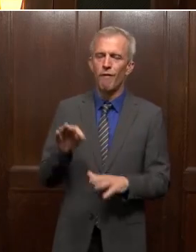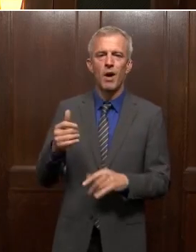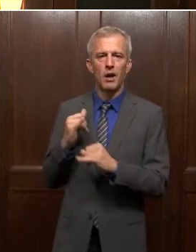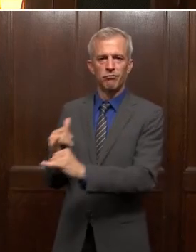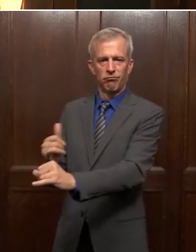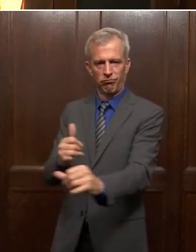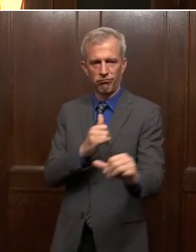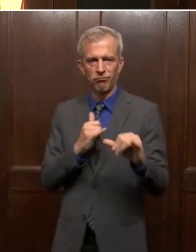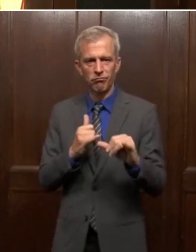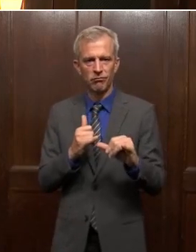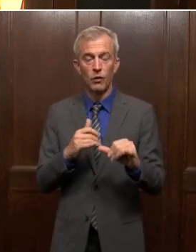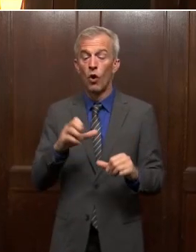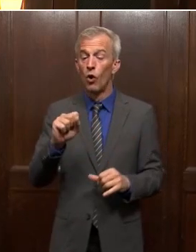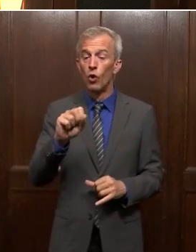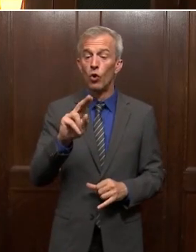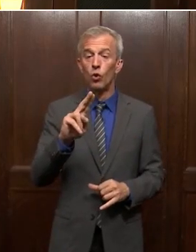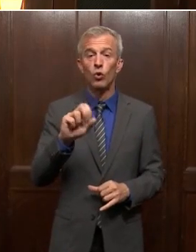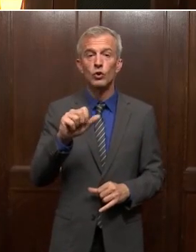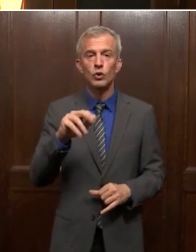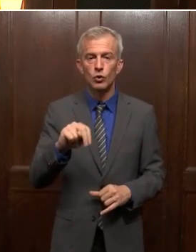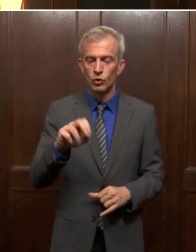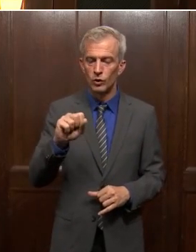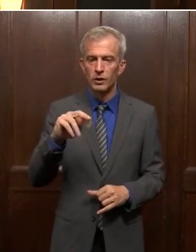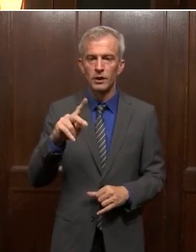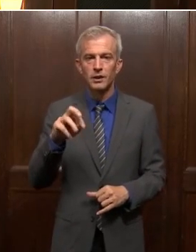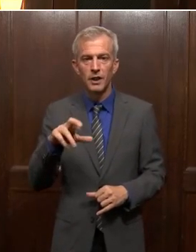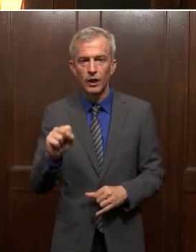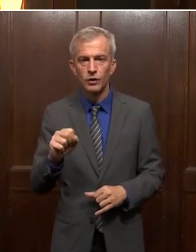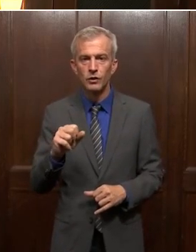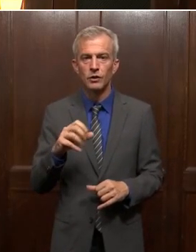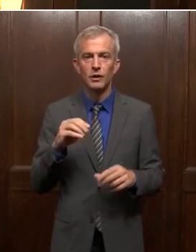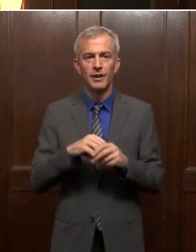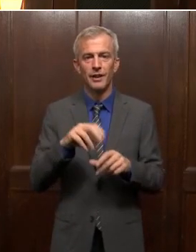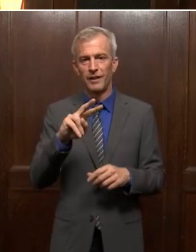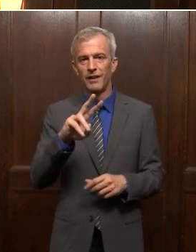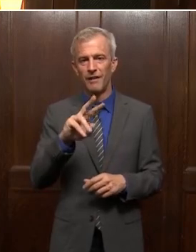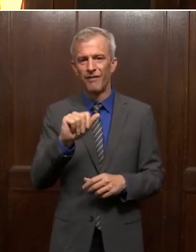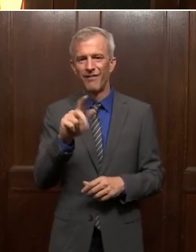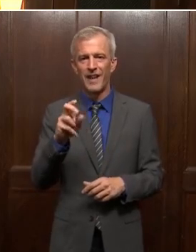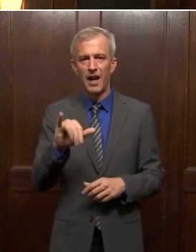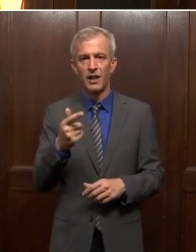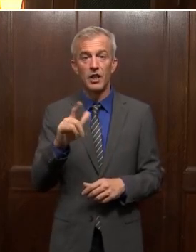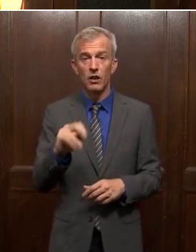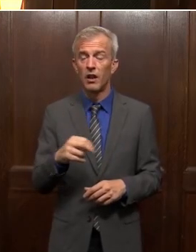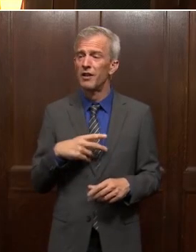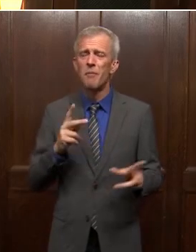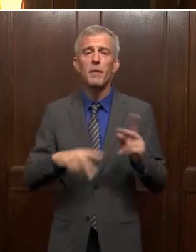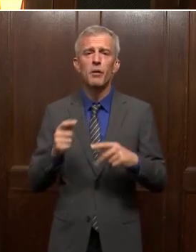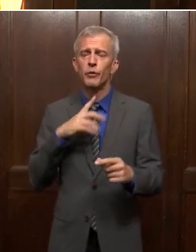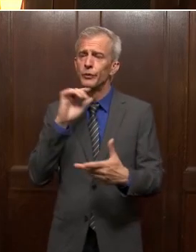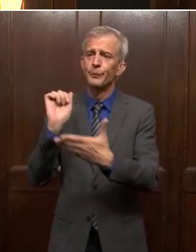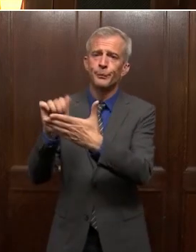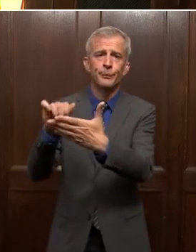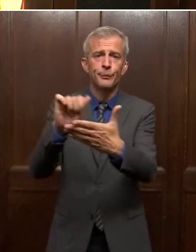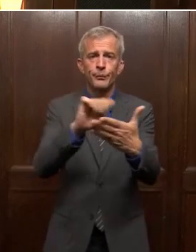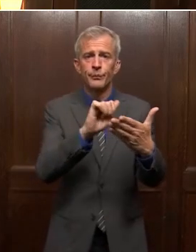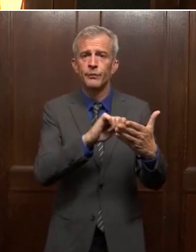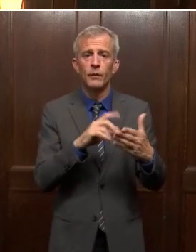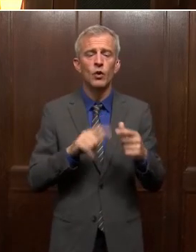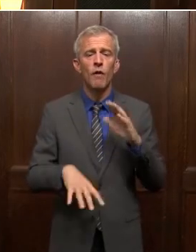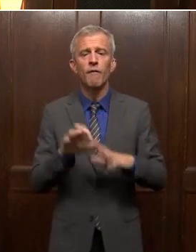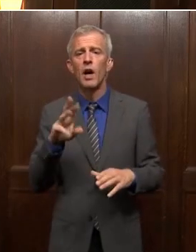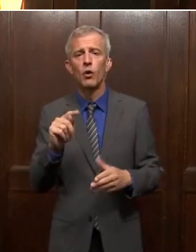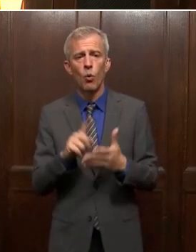see this in Susan Sanders and Andrew Whitmer in Valley Glen, who've gone door to door to find out what people need and